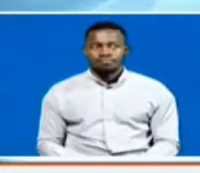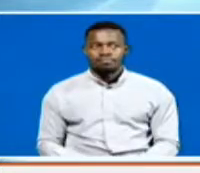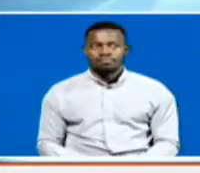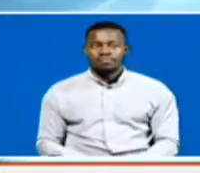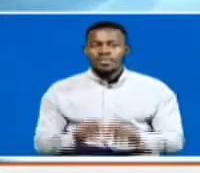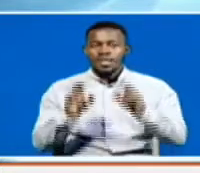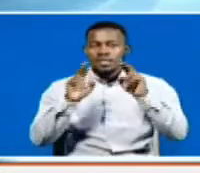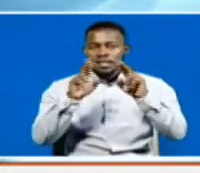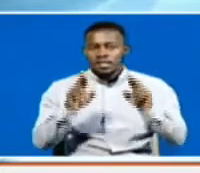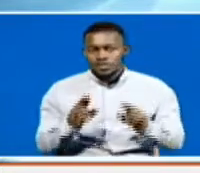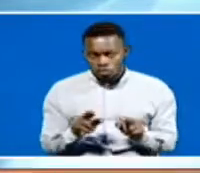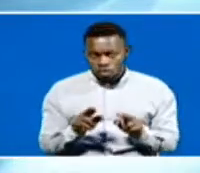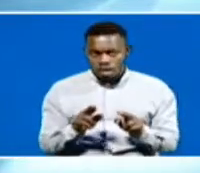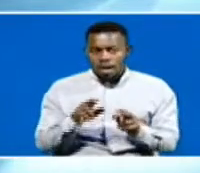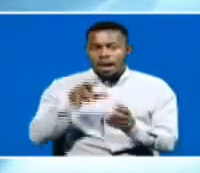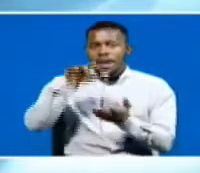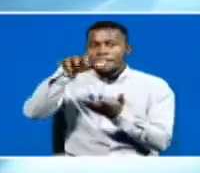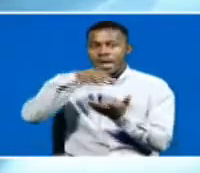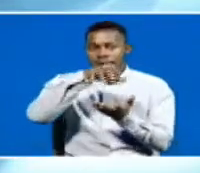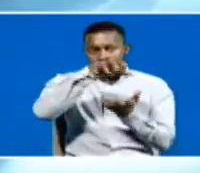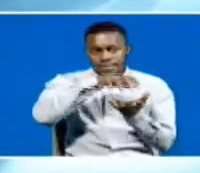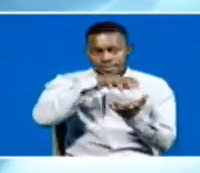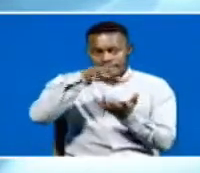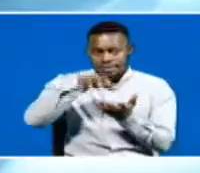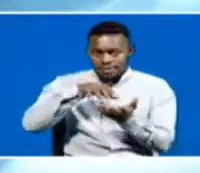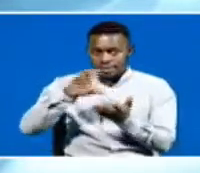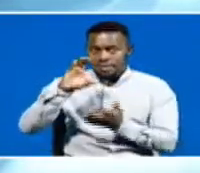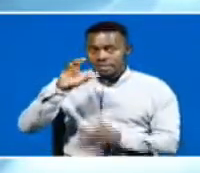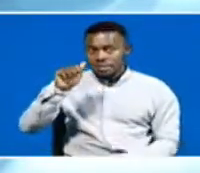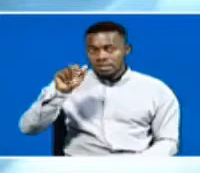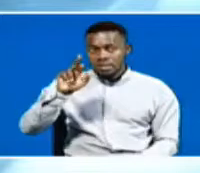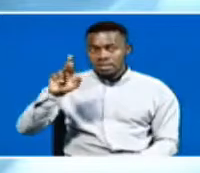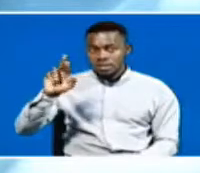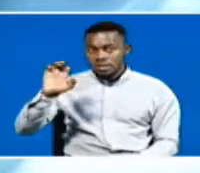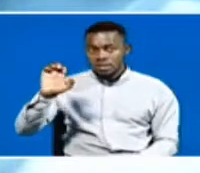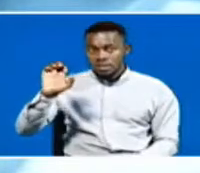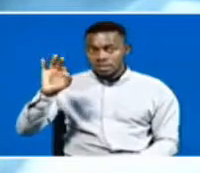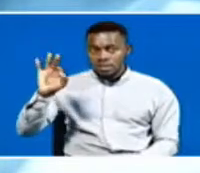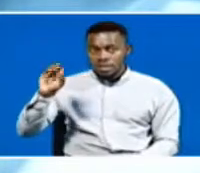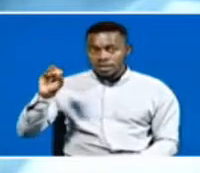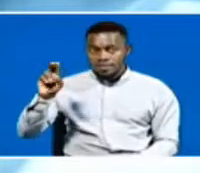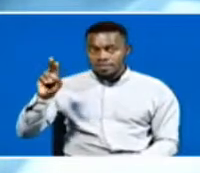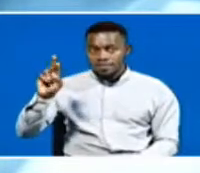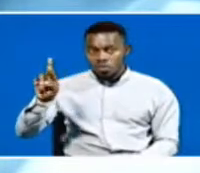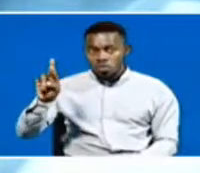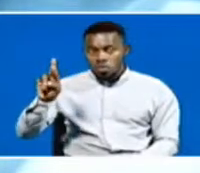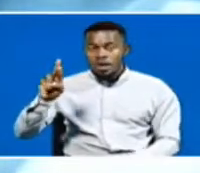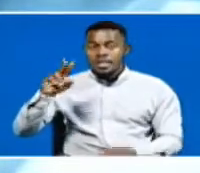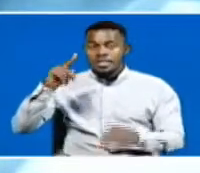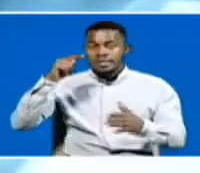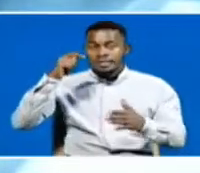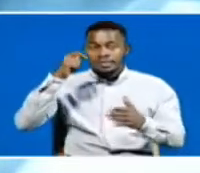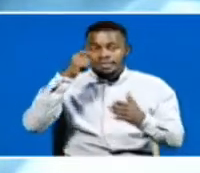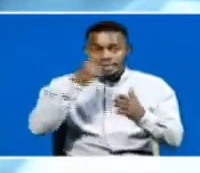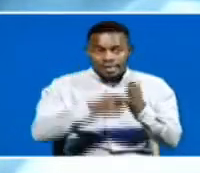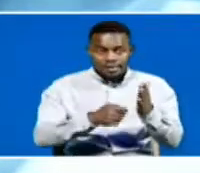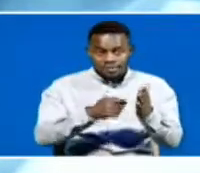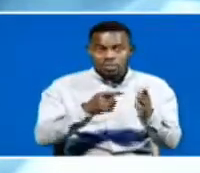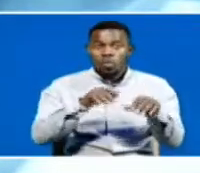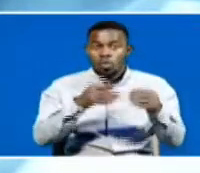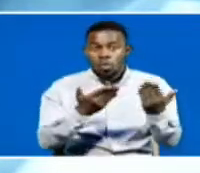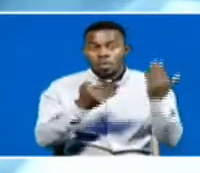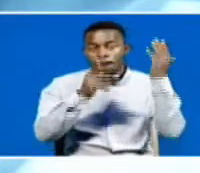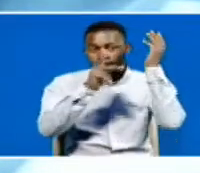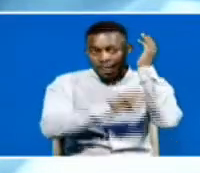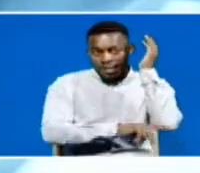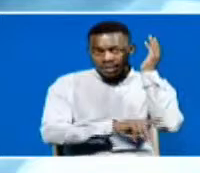International supermarket chain Carrefour has been slapped with a 1.1 billion shilling fine for forcing its suppliers to accept lower prices